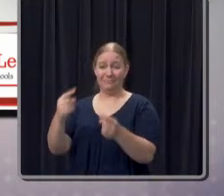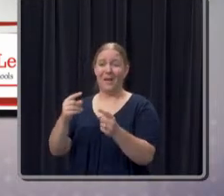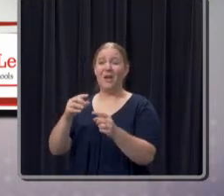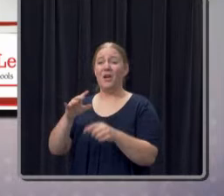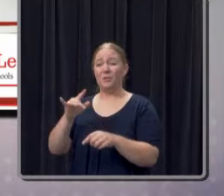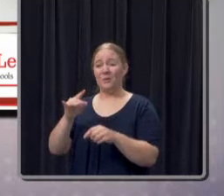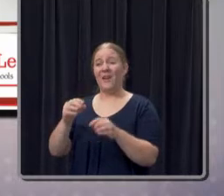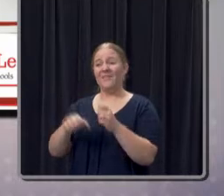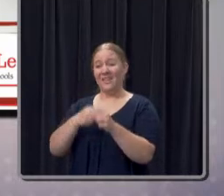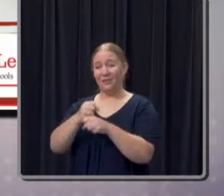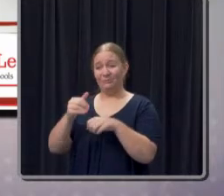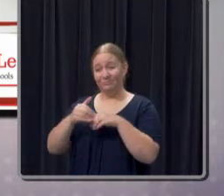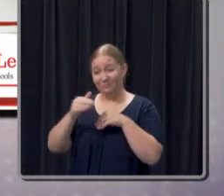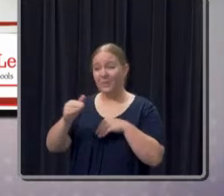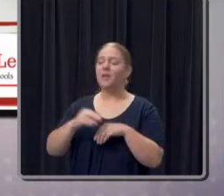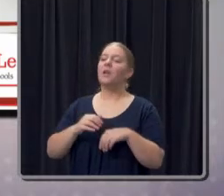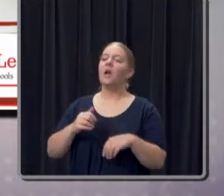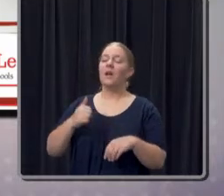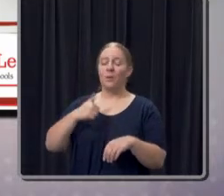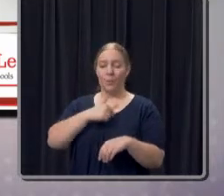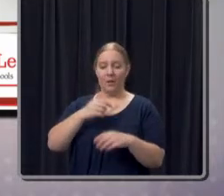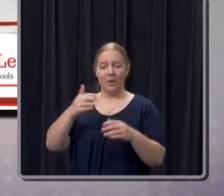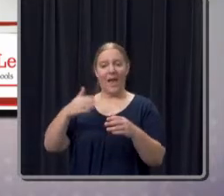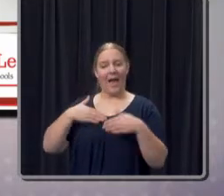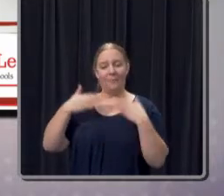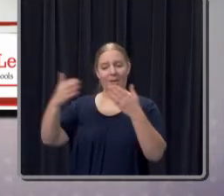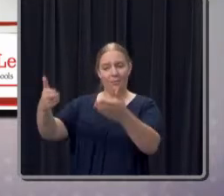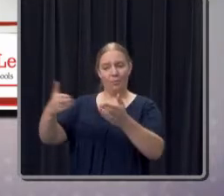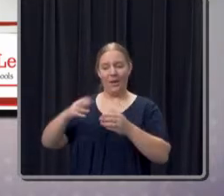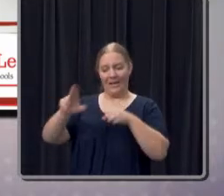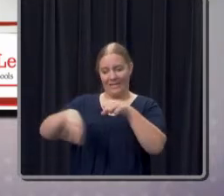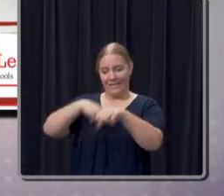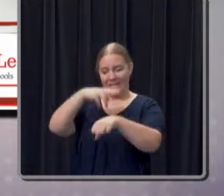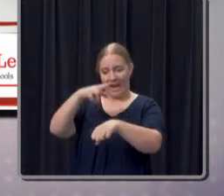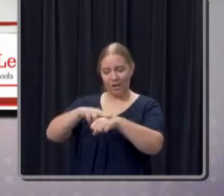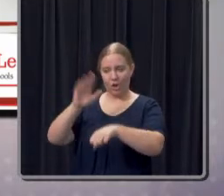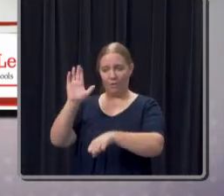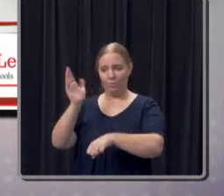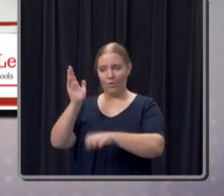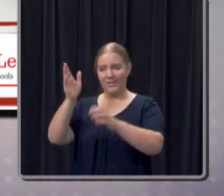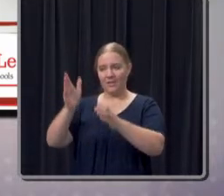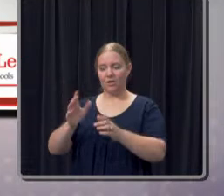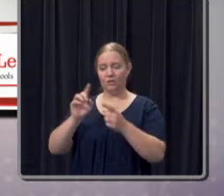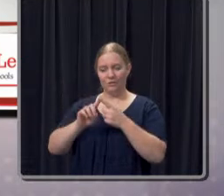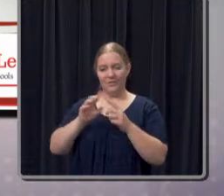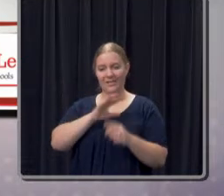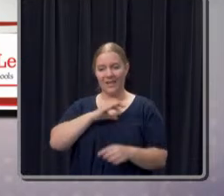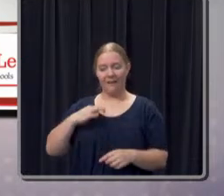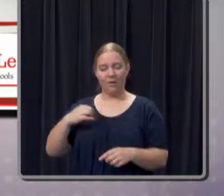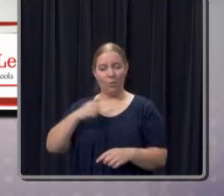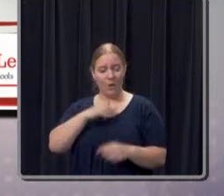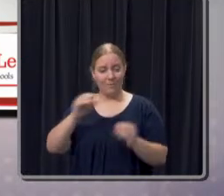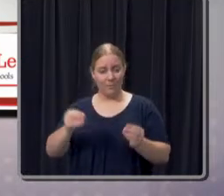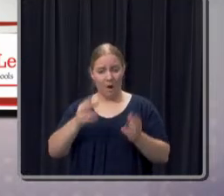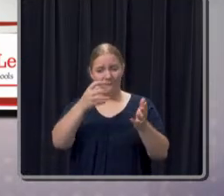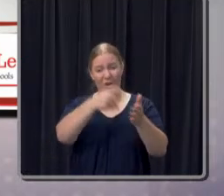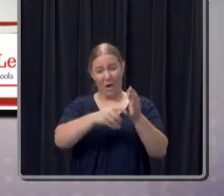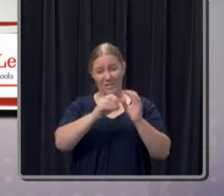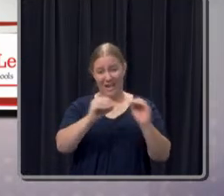very excited to be able to bring national presenters to our staff. It's something that we offer for free to our